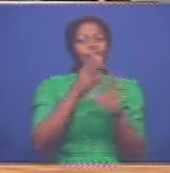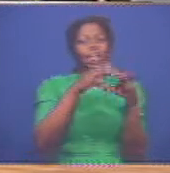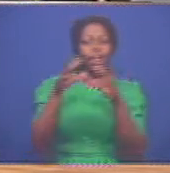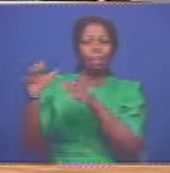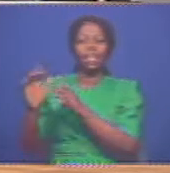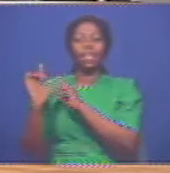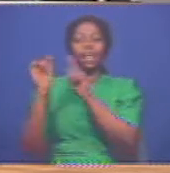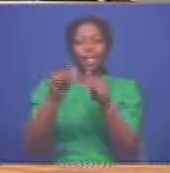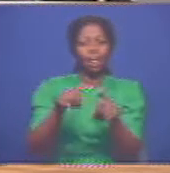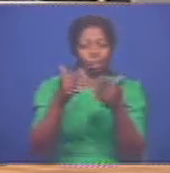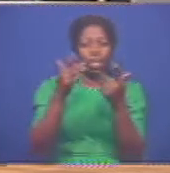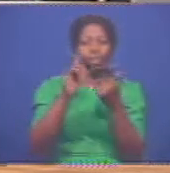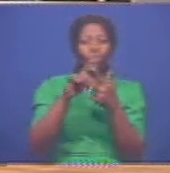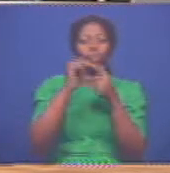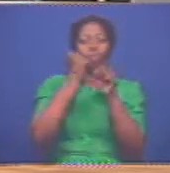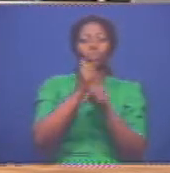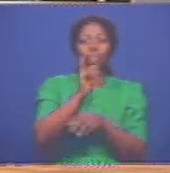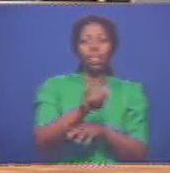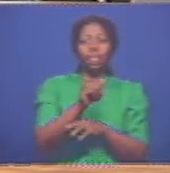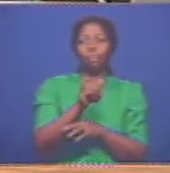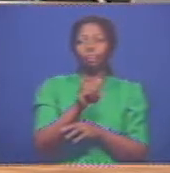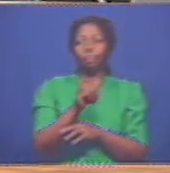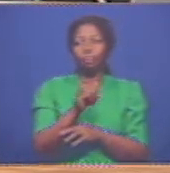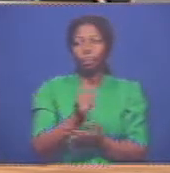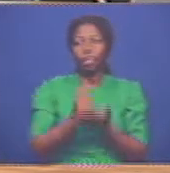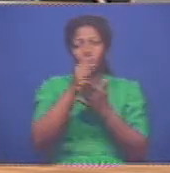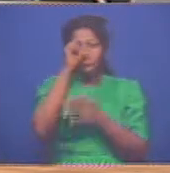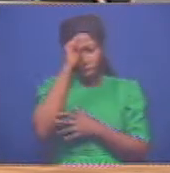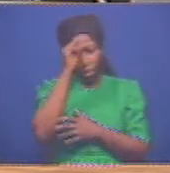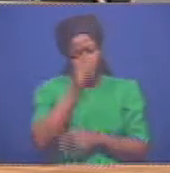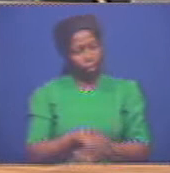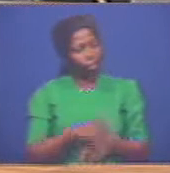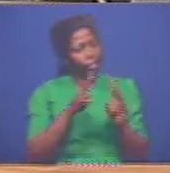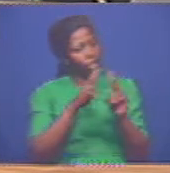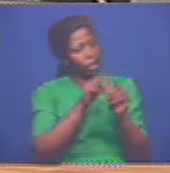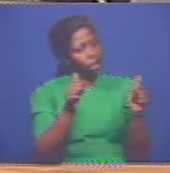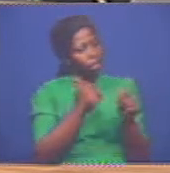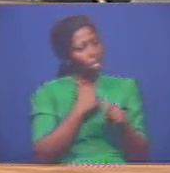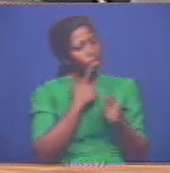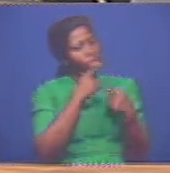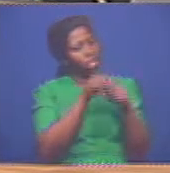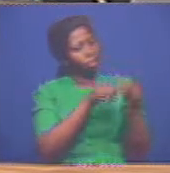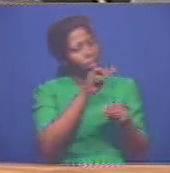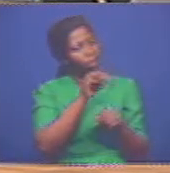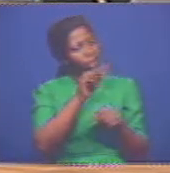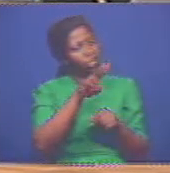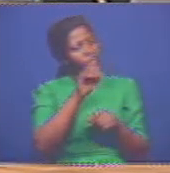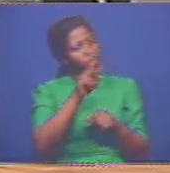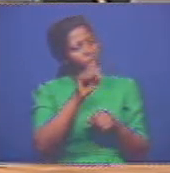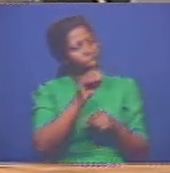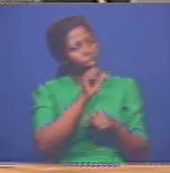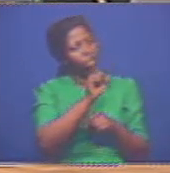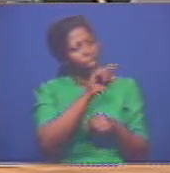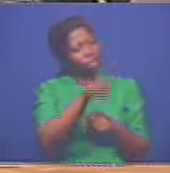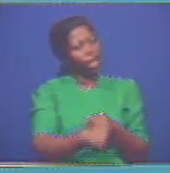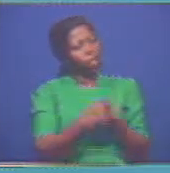there coming in to do it. Very well. And help the government. I mean, you have pointed out at Mavoko, you know, the 5,000 units